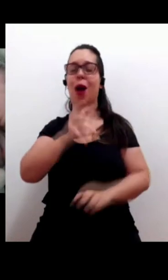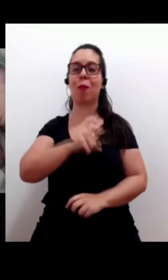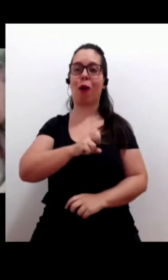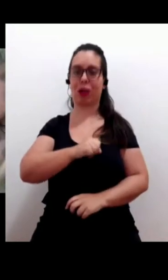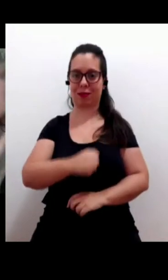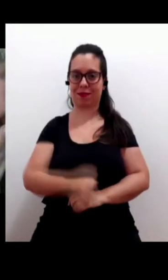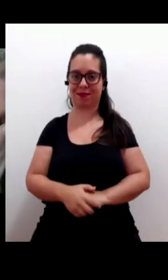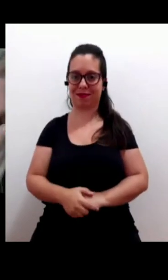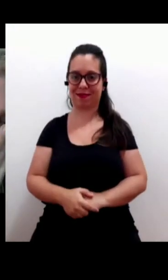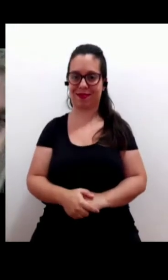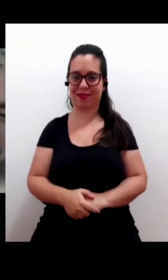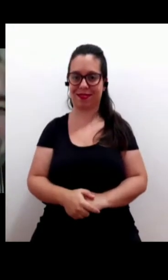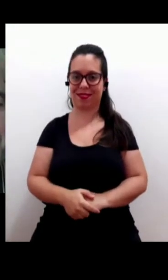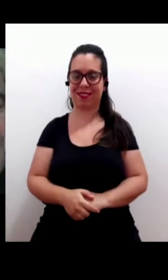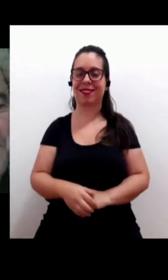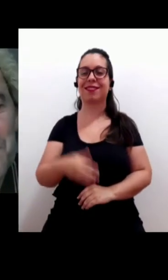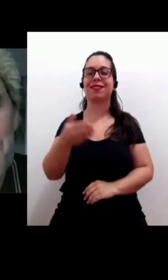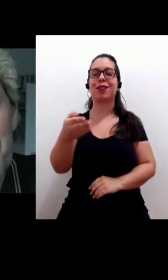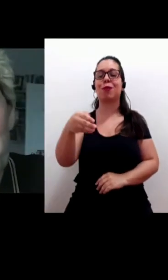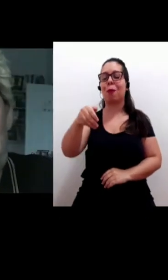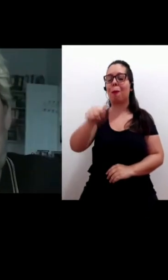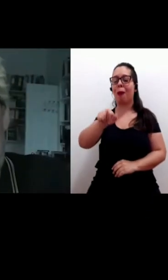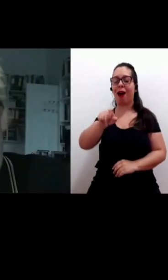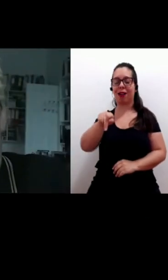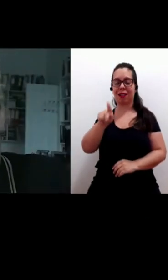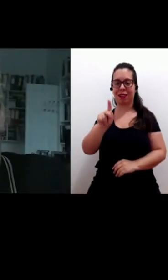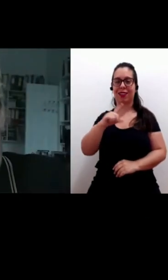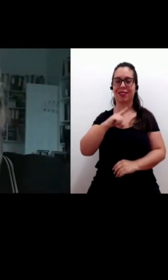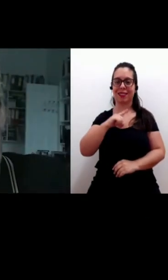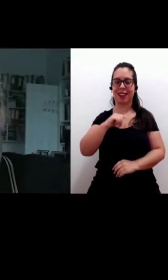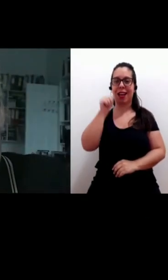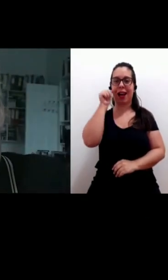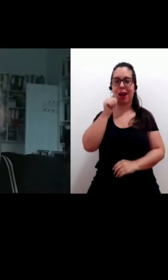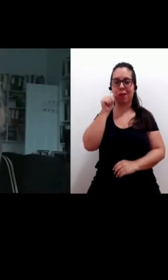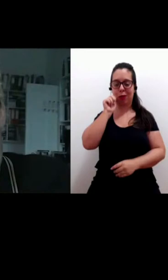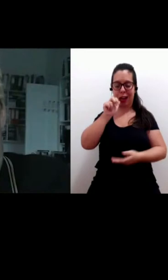gold wall, Elena Vodar. What's amazing for me is that